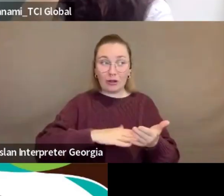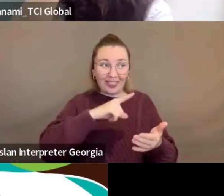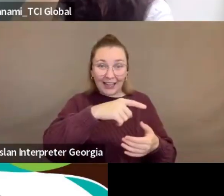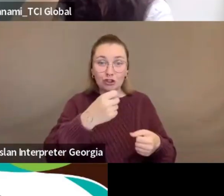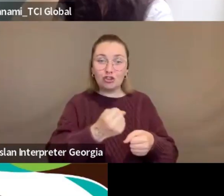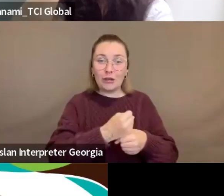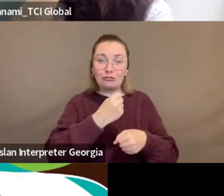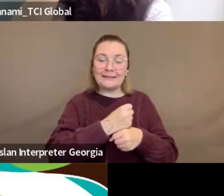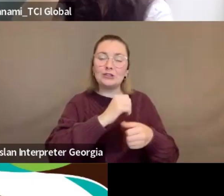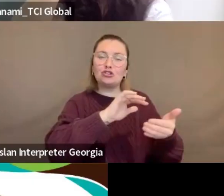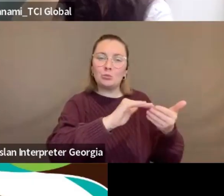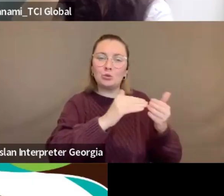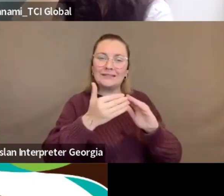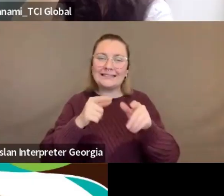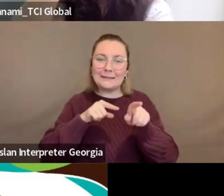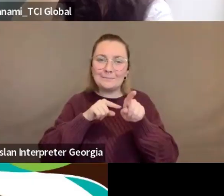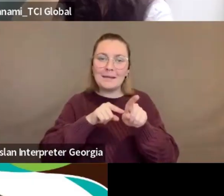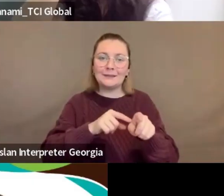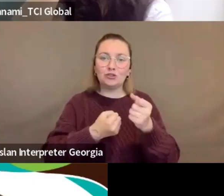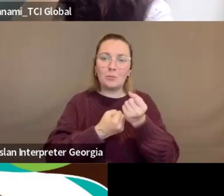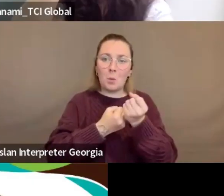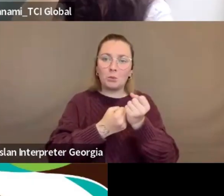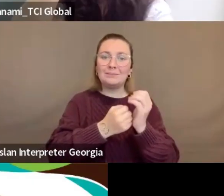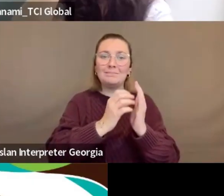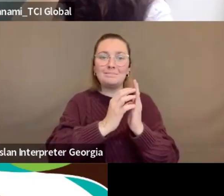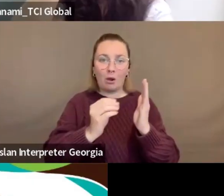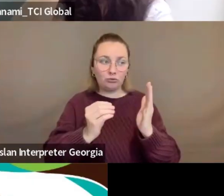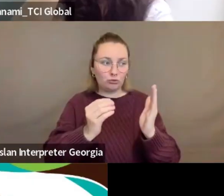generating community-based support models.